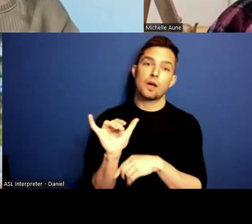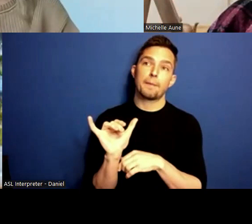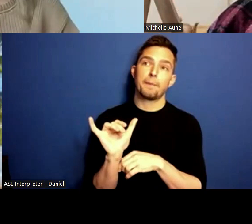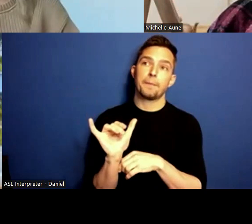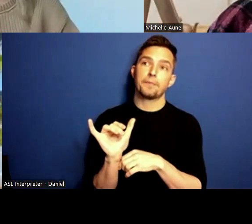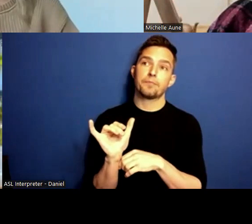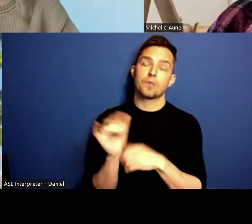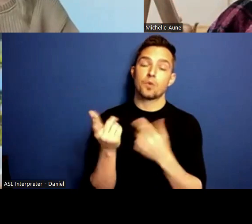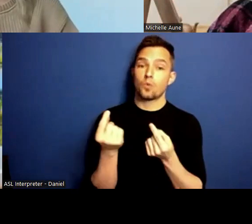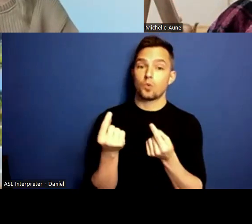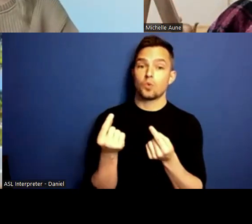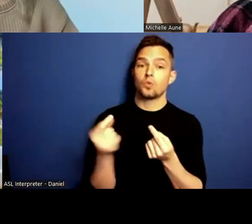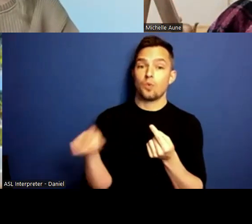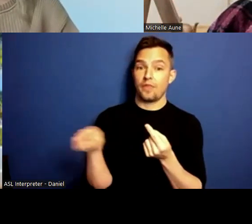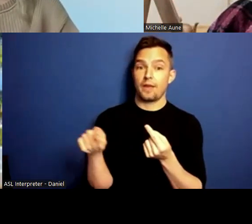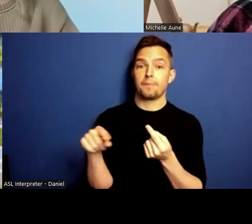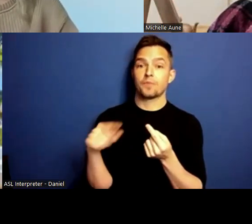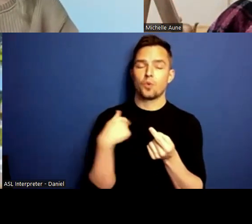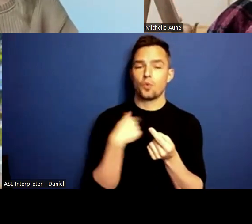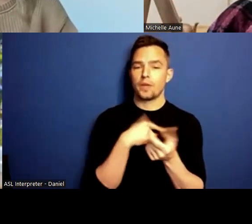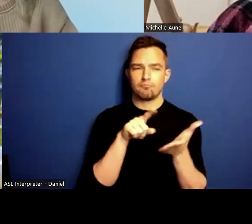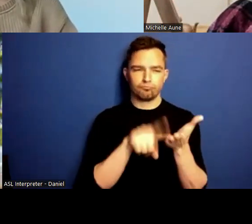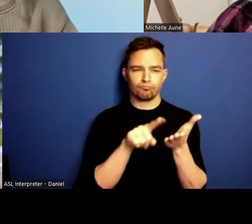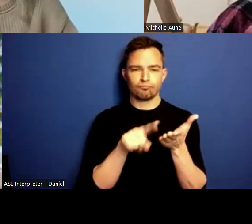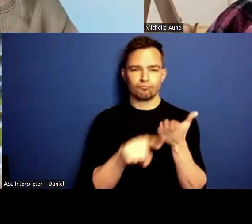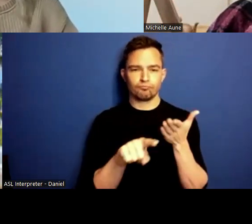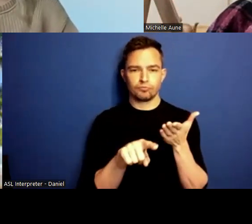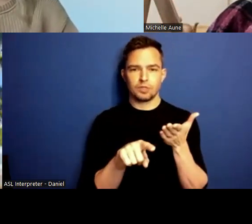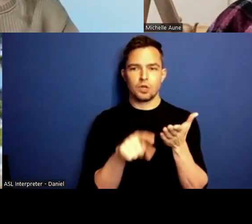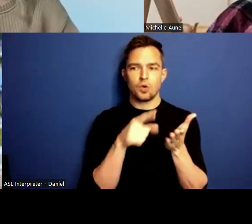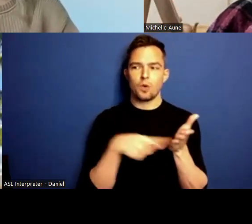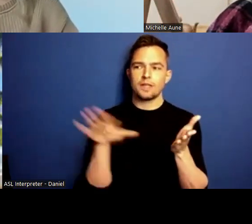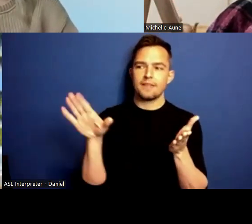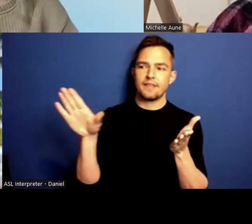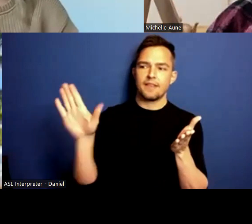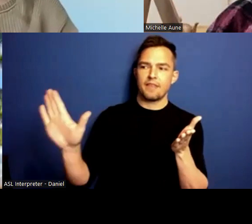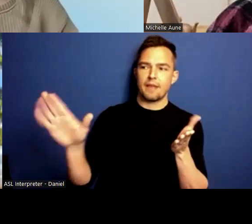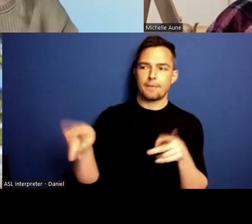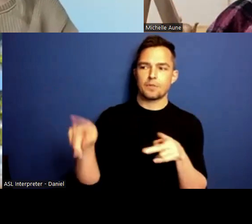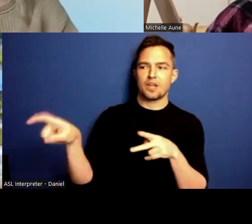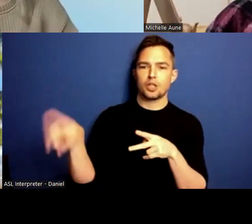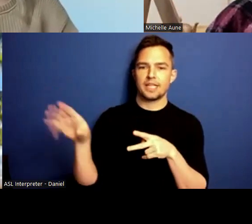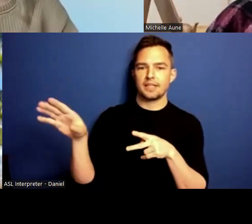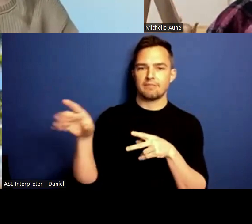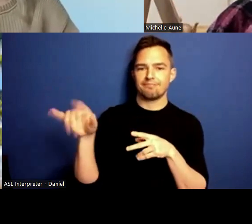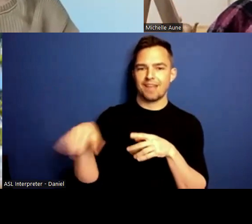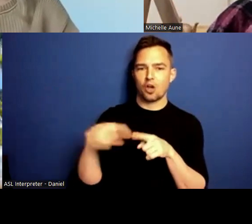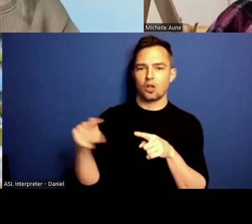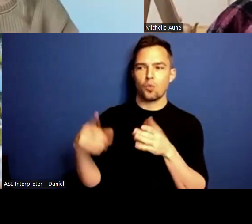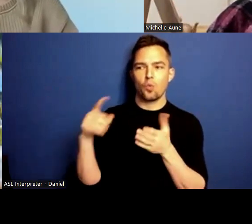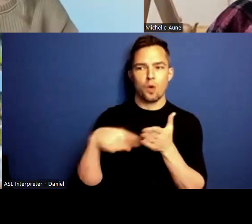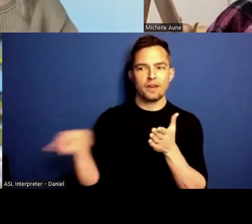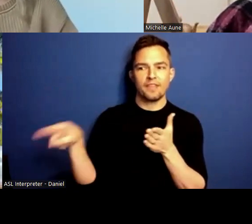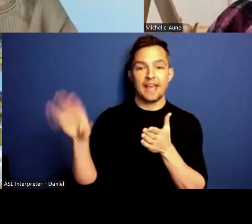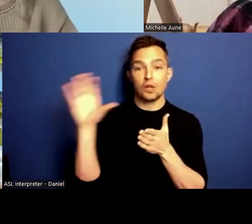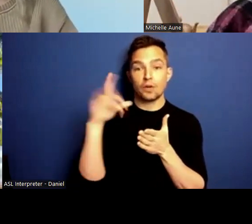what we do is we just research and make sure what is that need of that caller, what are they looking for? And they